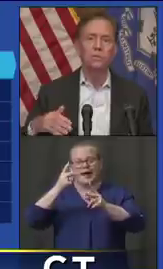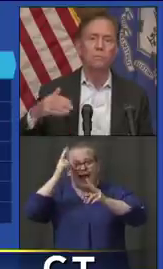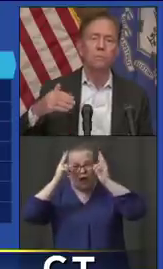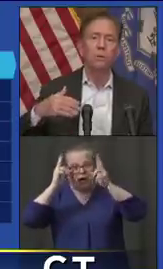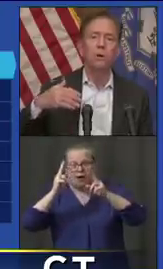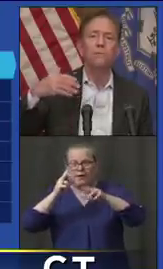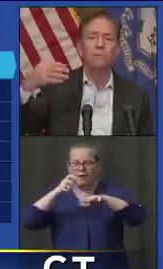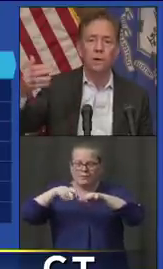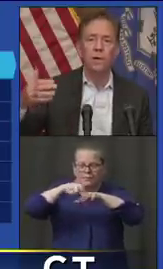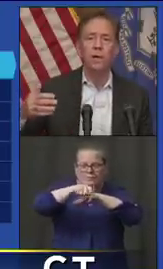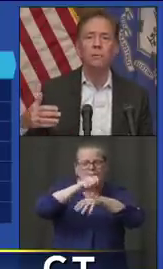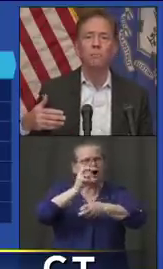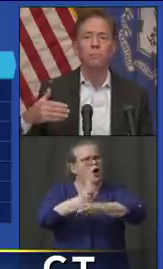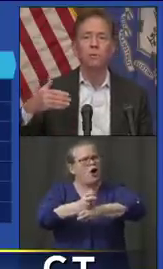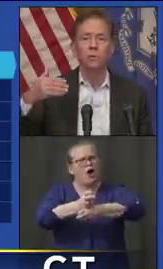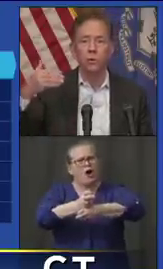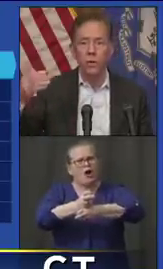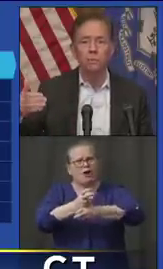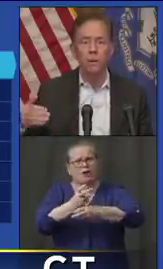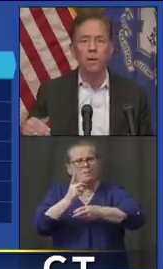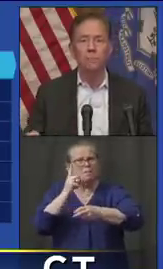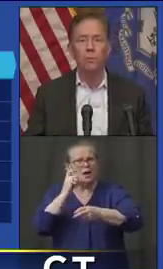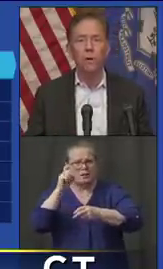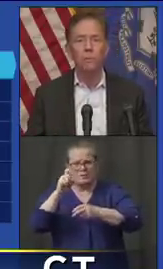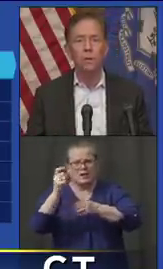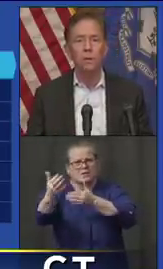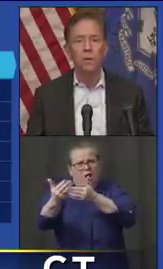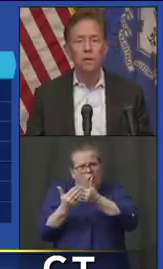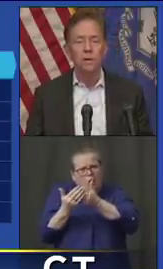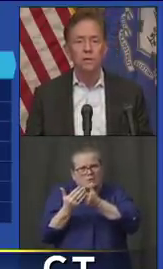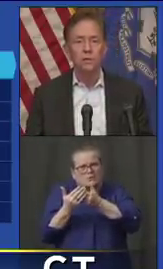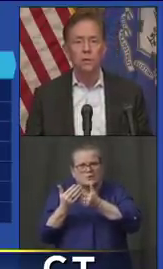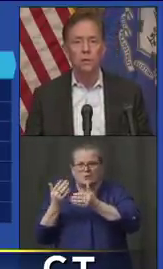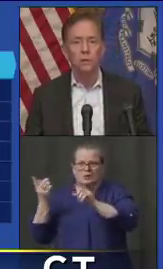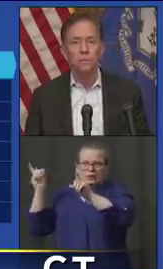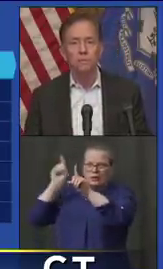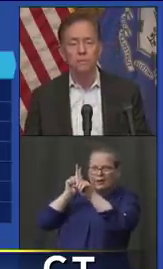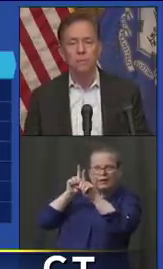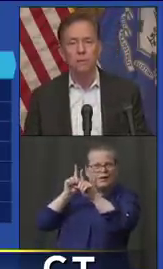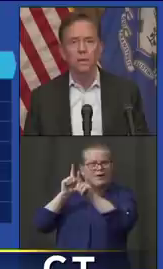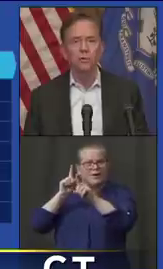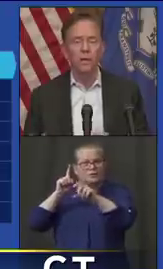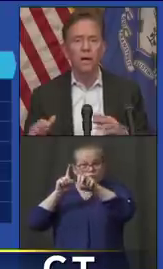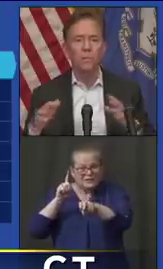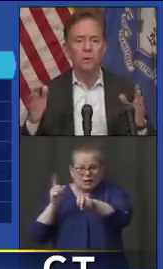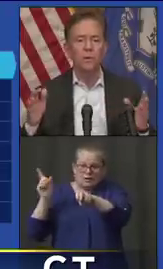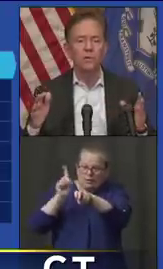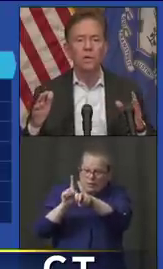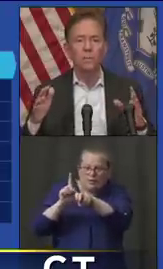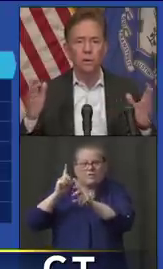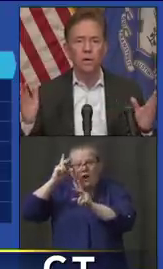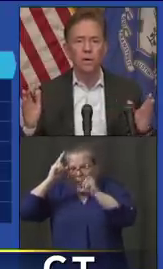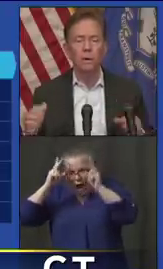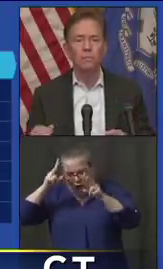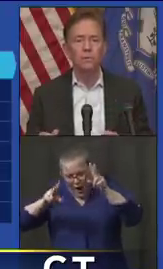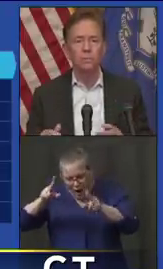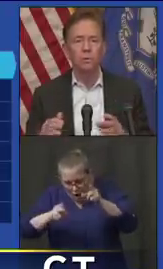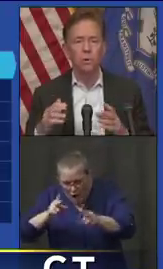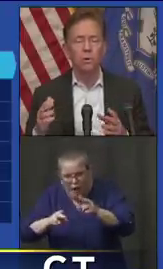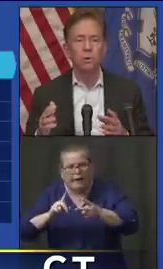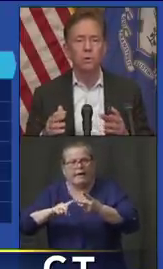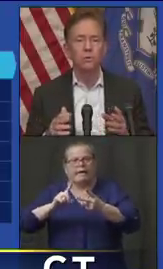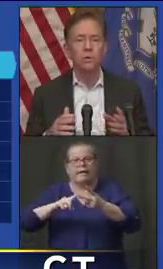places, people aren't flooding in. People are doing it by appointment. So Indra and Albert and their team, we're going to come up